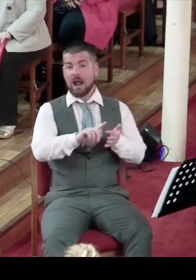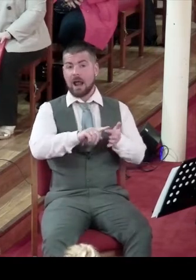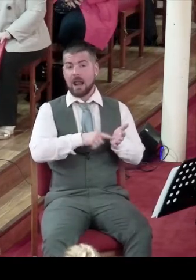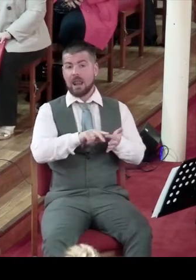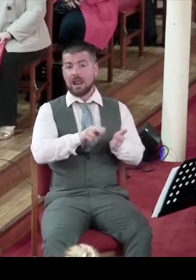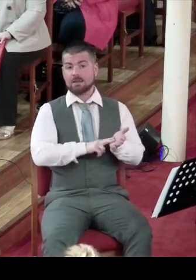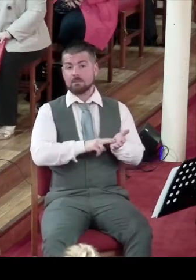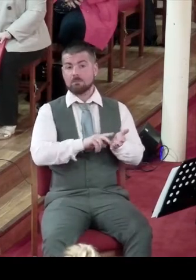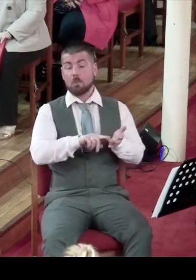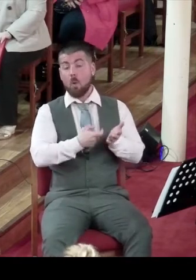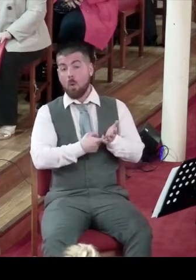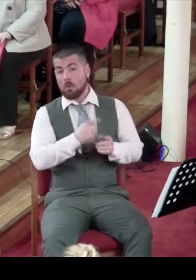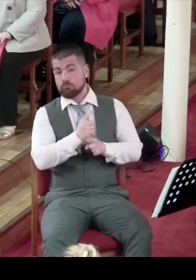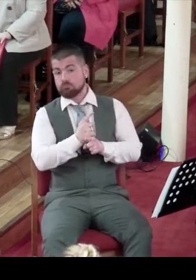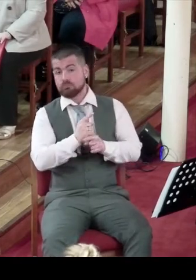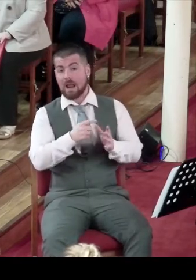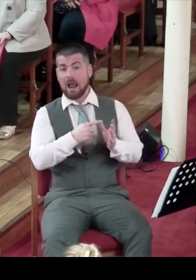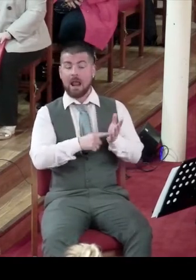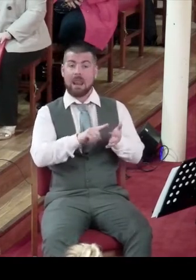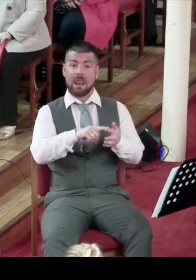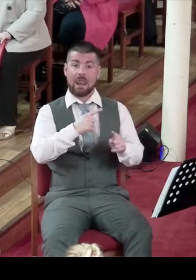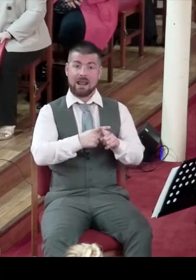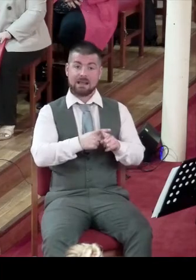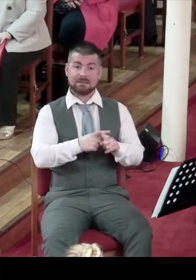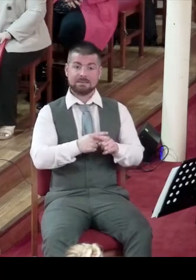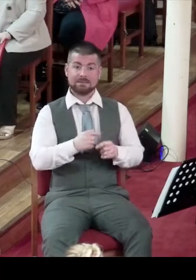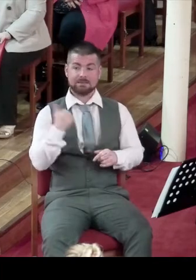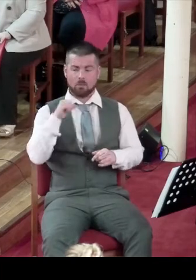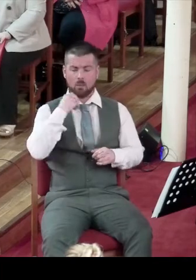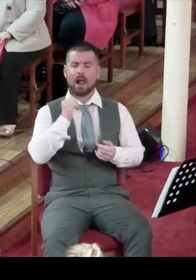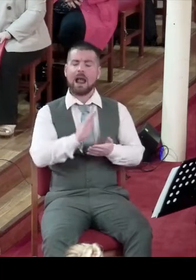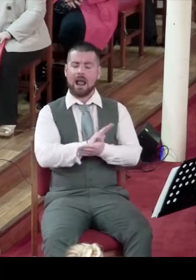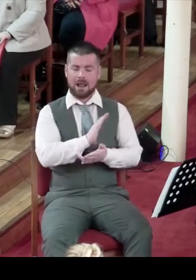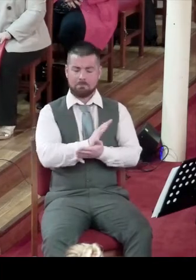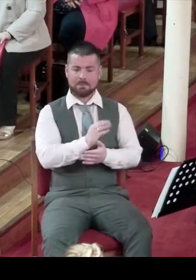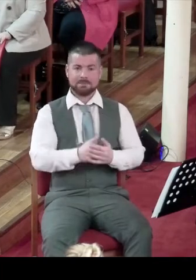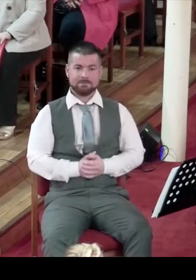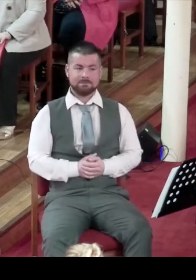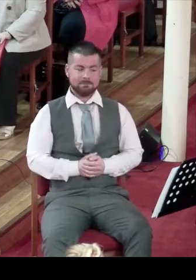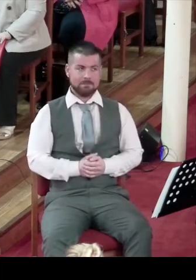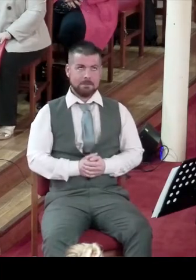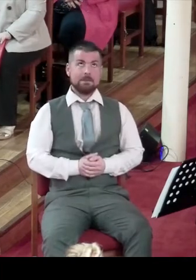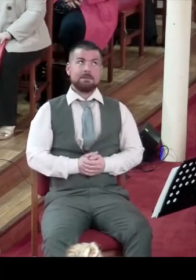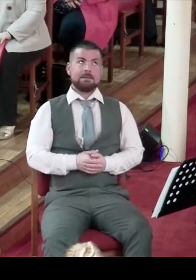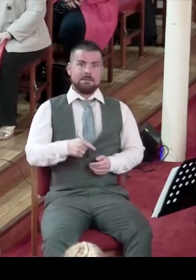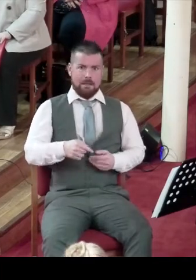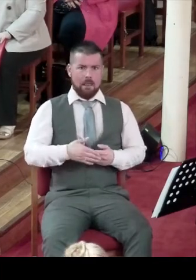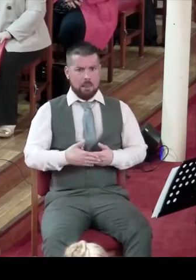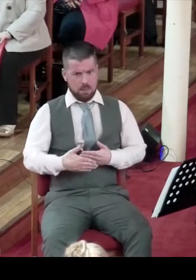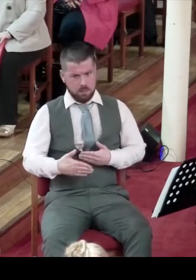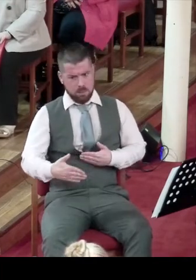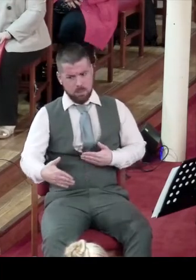to Alec Baird, then we would be very grateful. My goodness, that was longer than I thought it'd be.